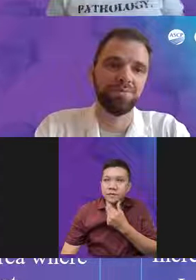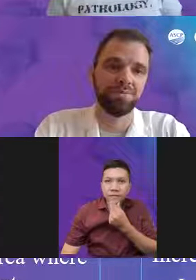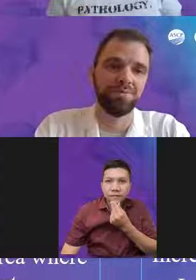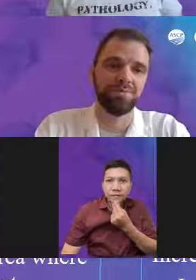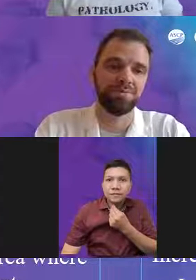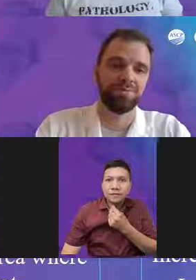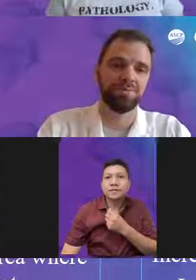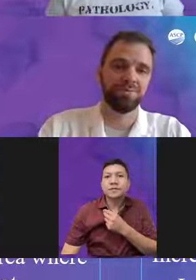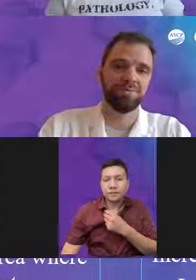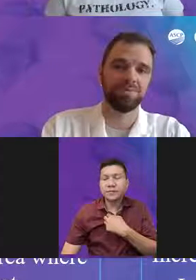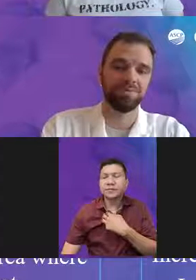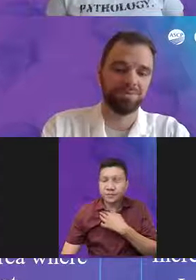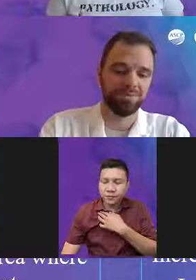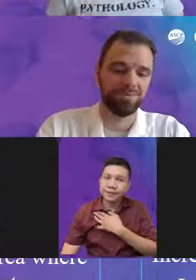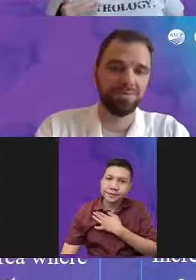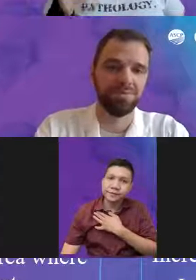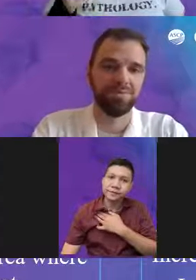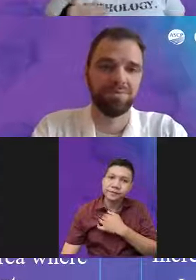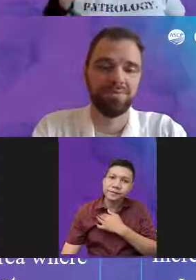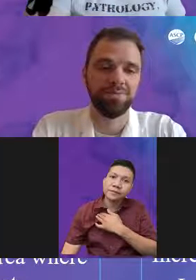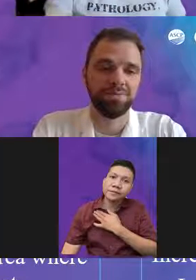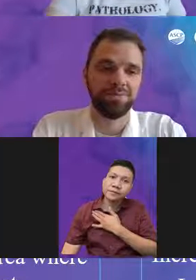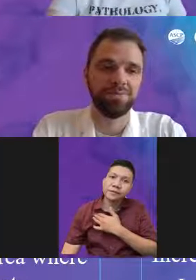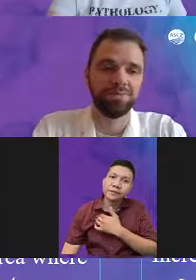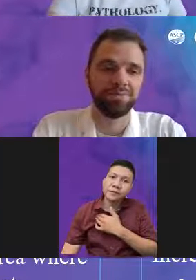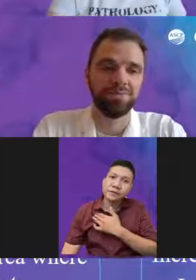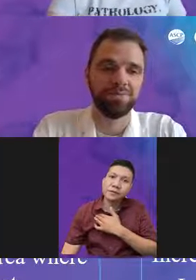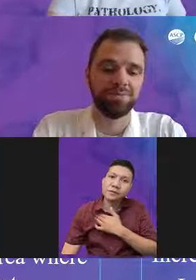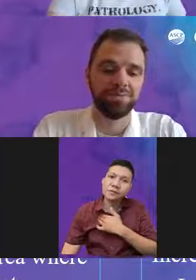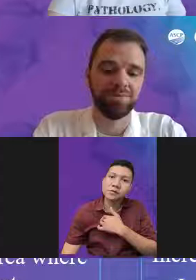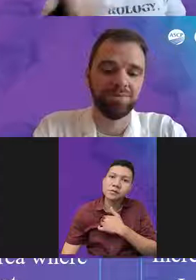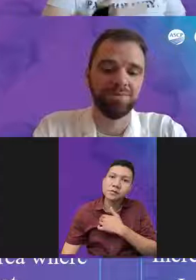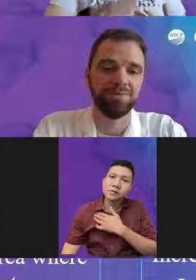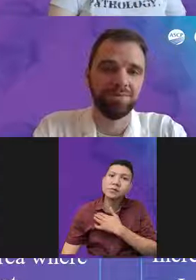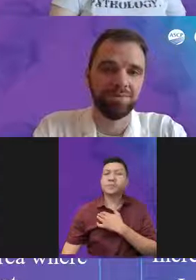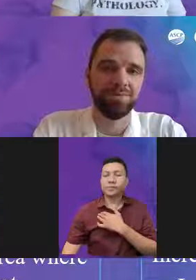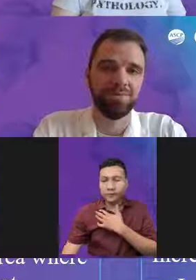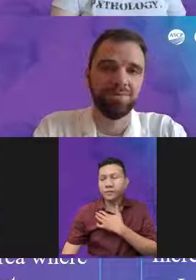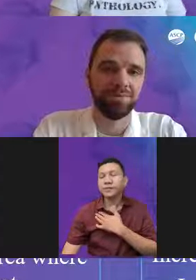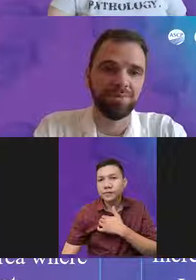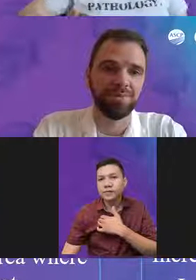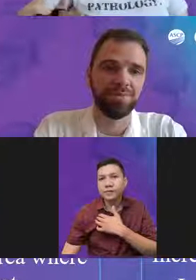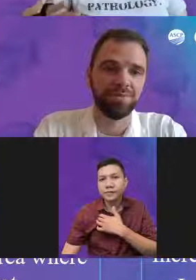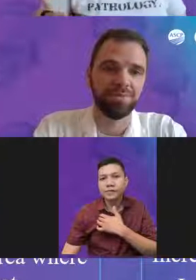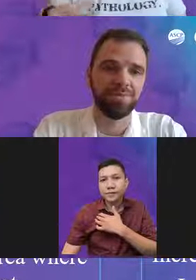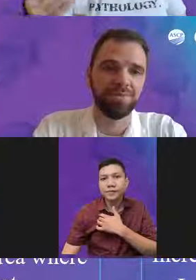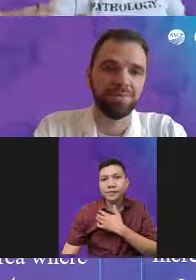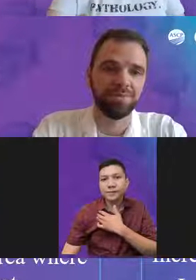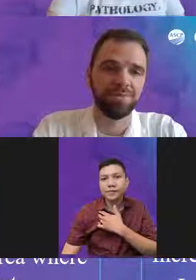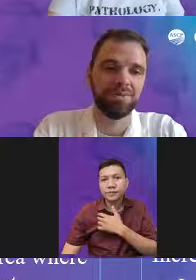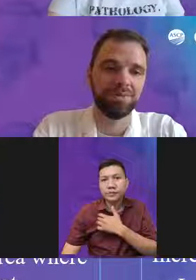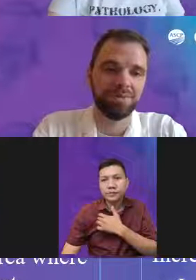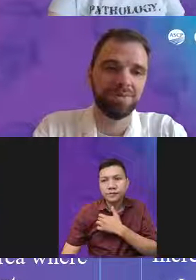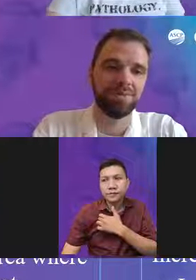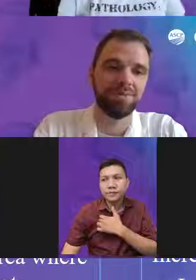can understand. Okay. You need to think about who your audience is. That's what we're trying to do today. We're trying to think